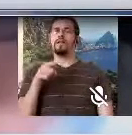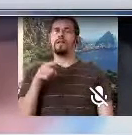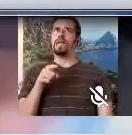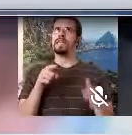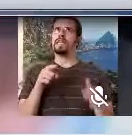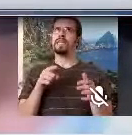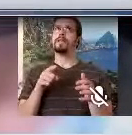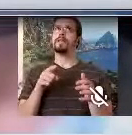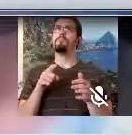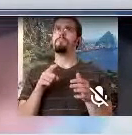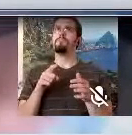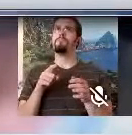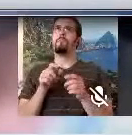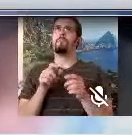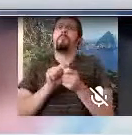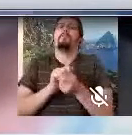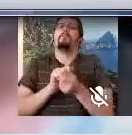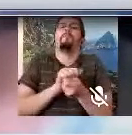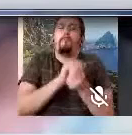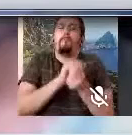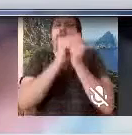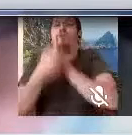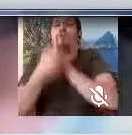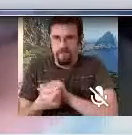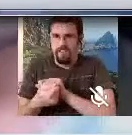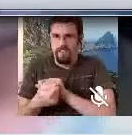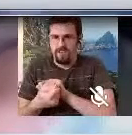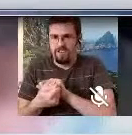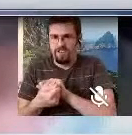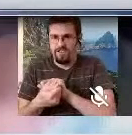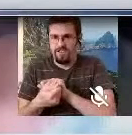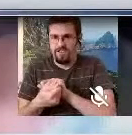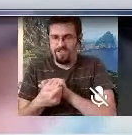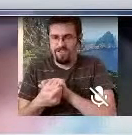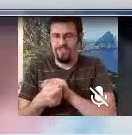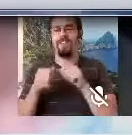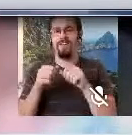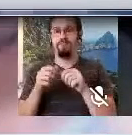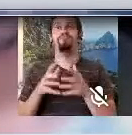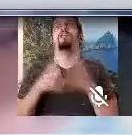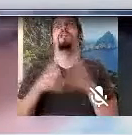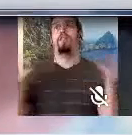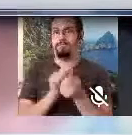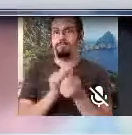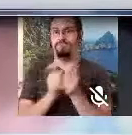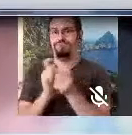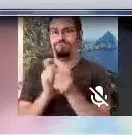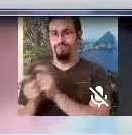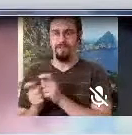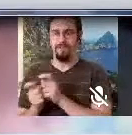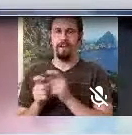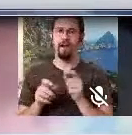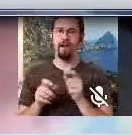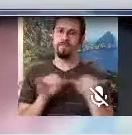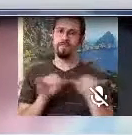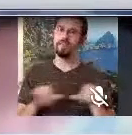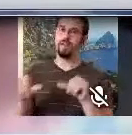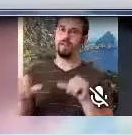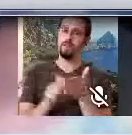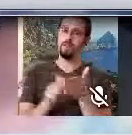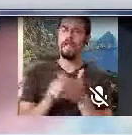of standard notation, and he provides extensive instructions for how this is to be